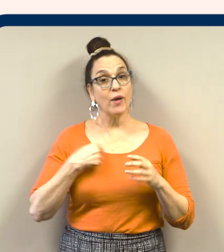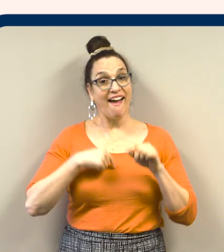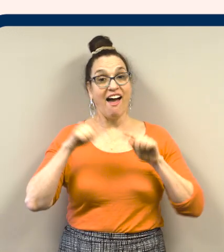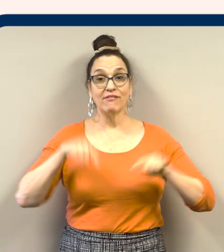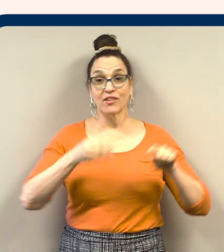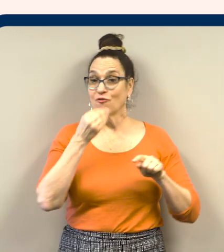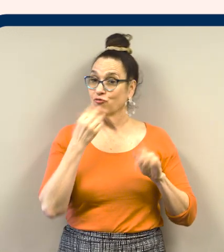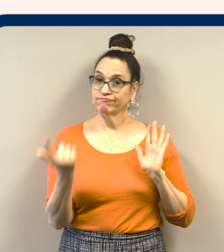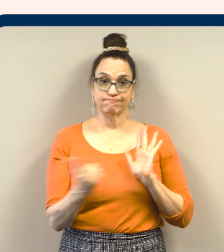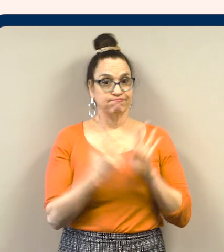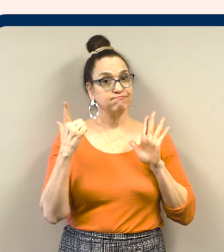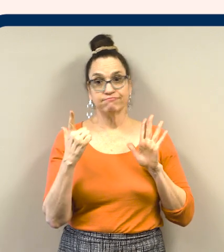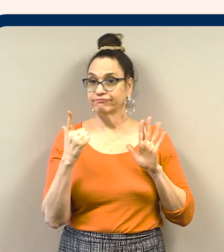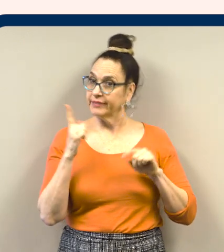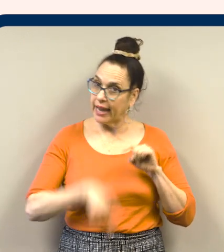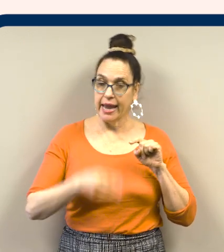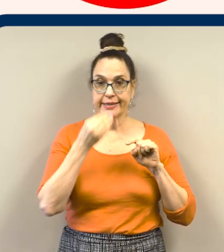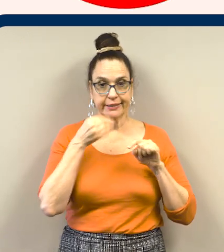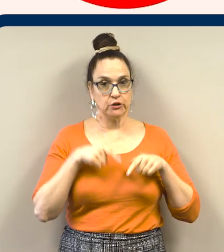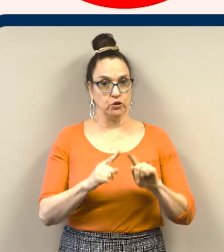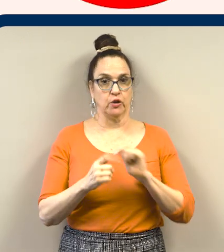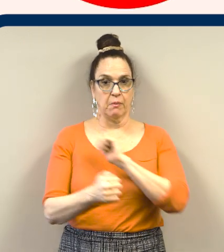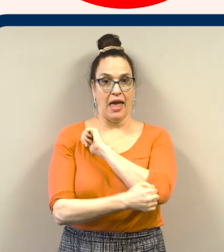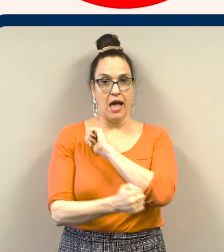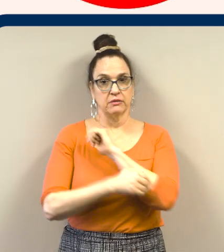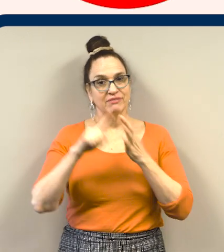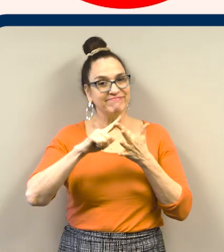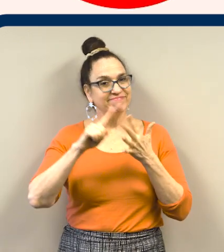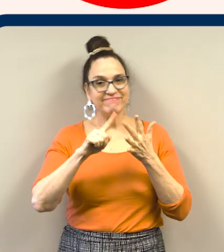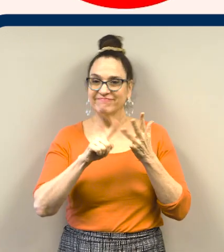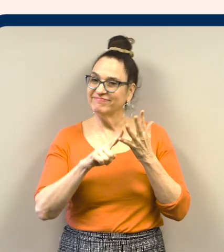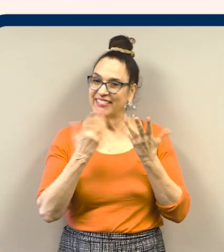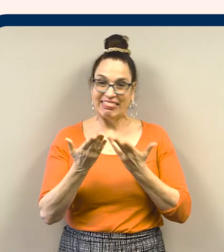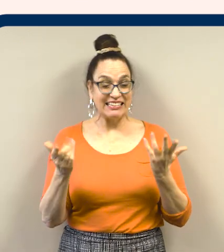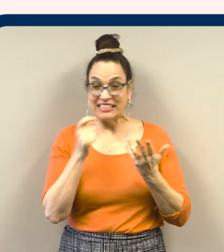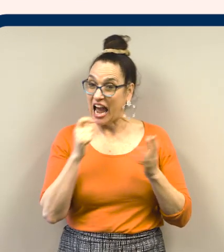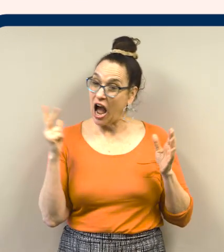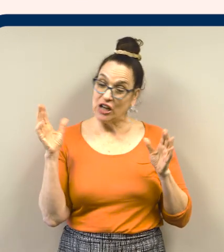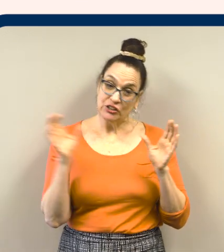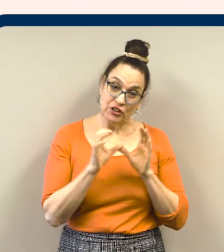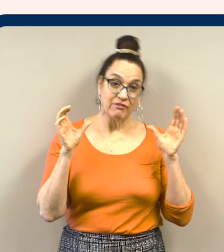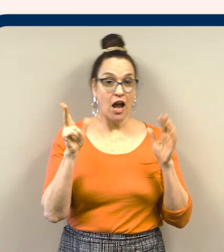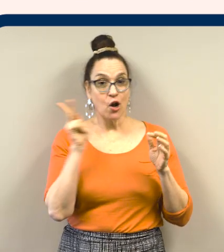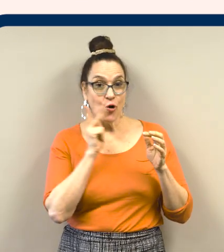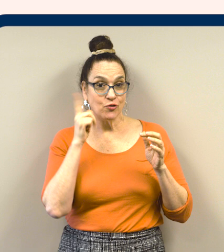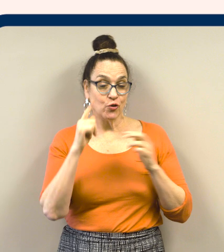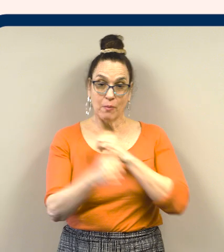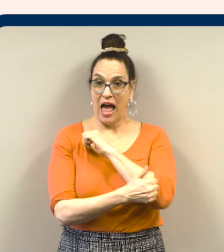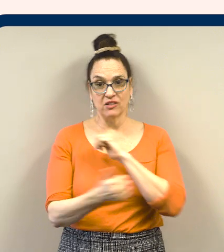Certain foods are forbidden during Passover. All the products that are not certified kosher for Passover are